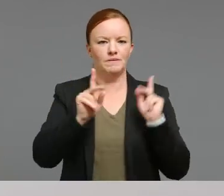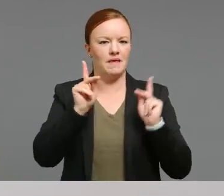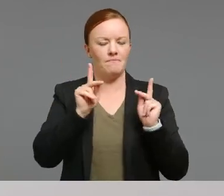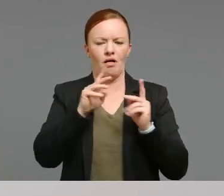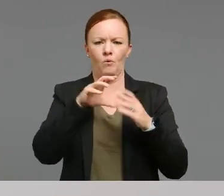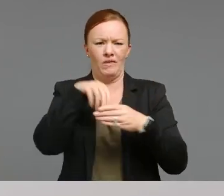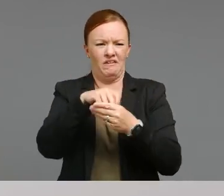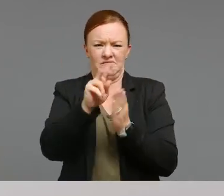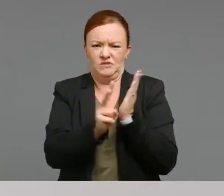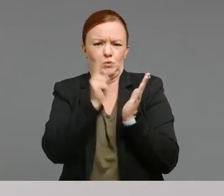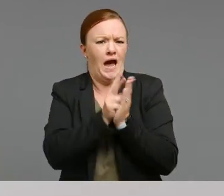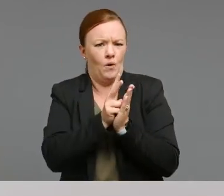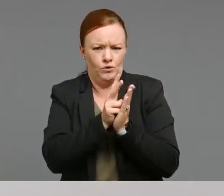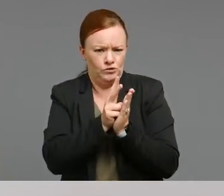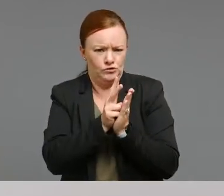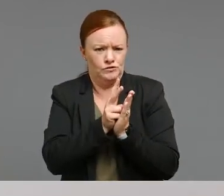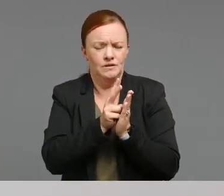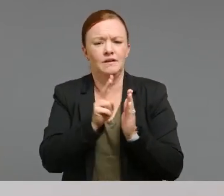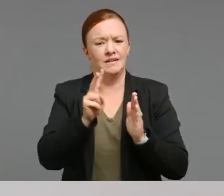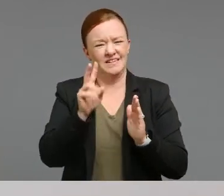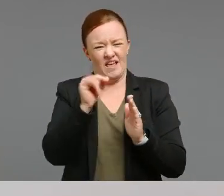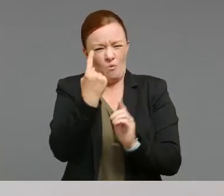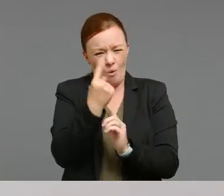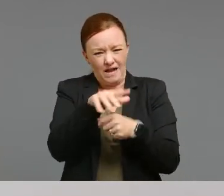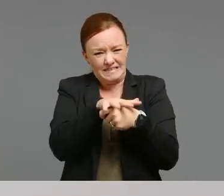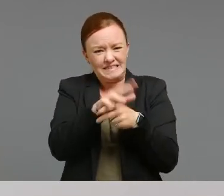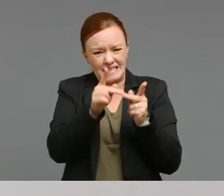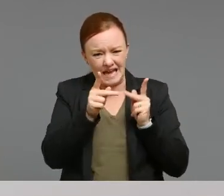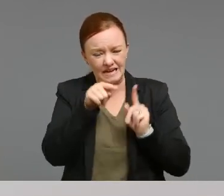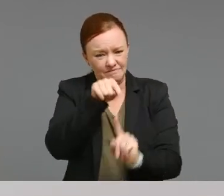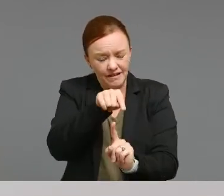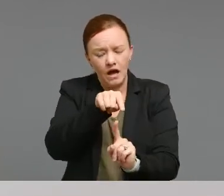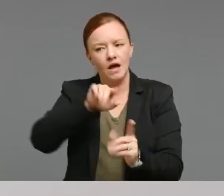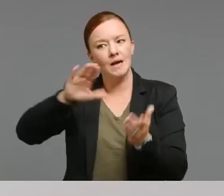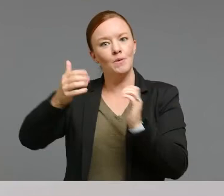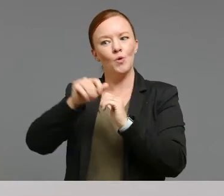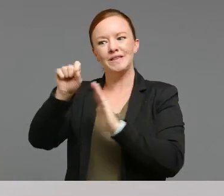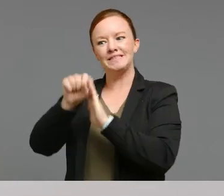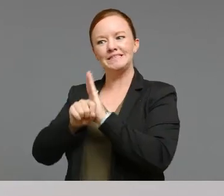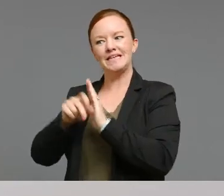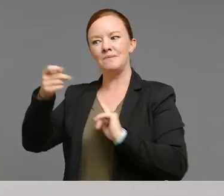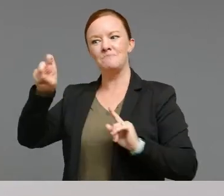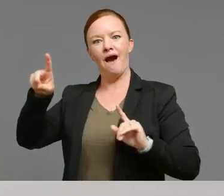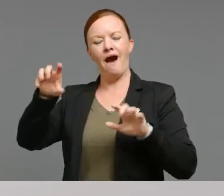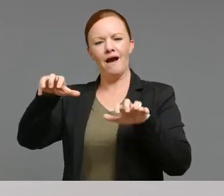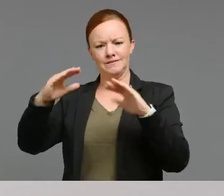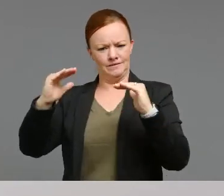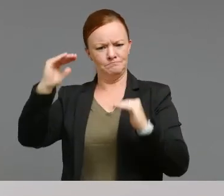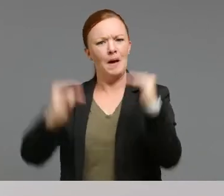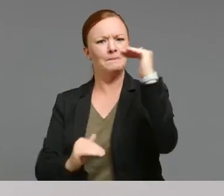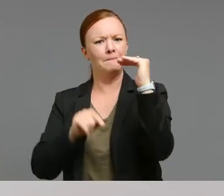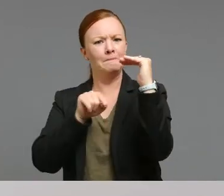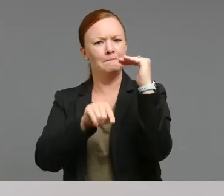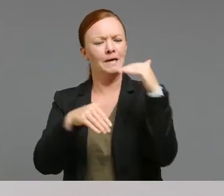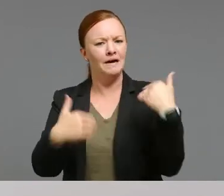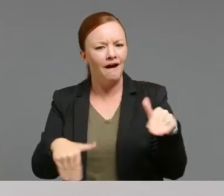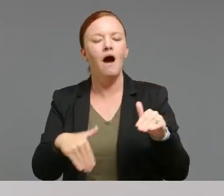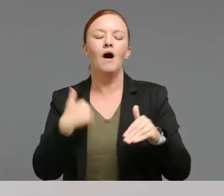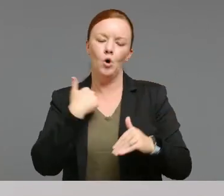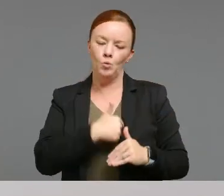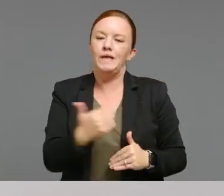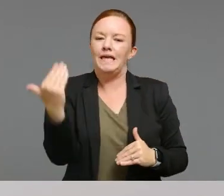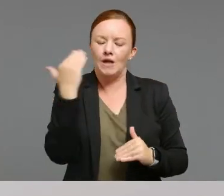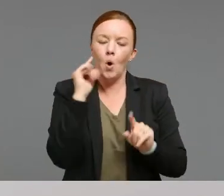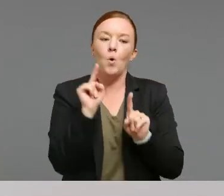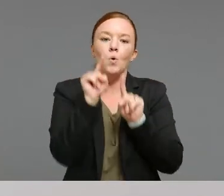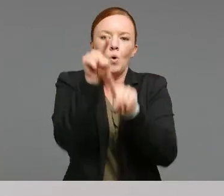which was more than some of our state pods had done that same day. And so we know that taking it to people and making it